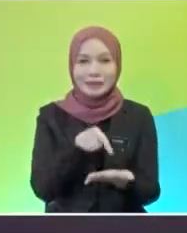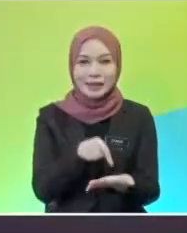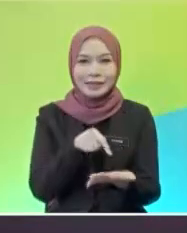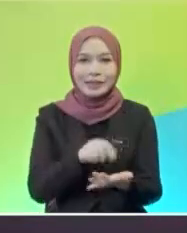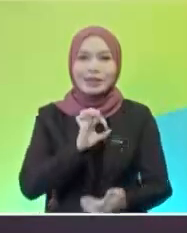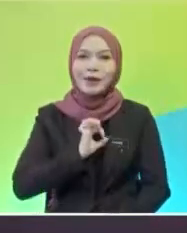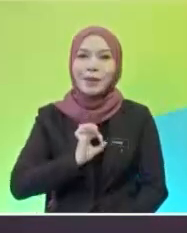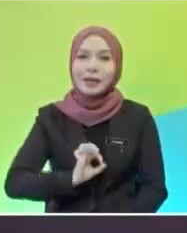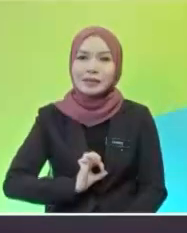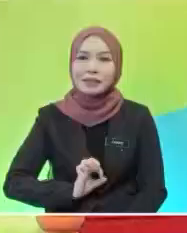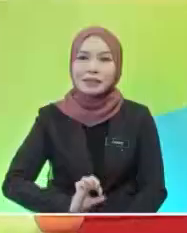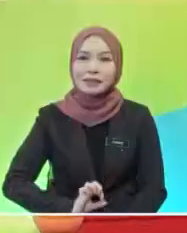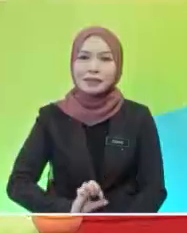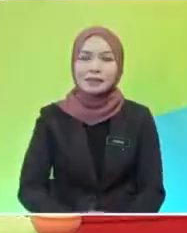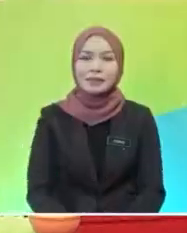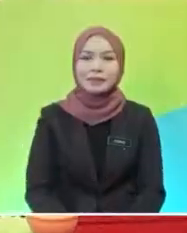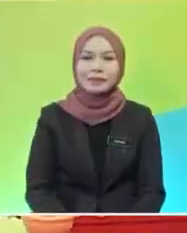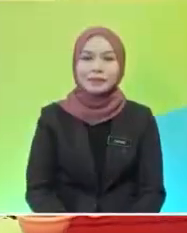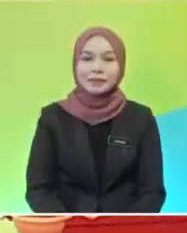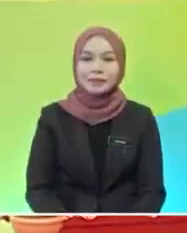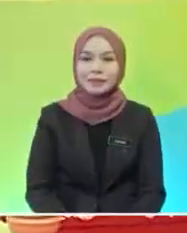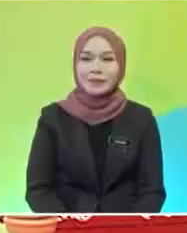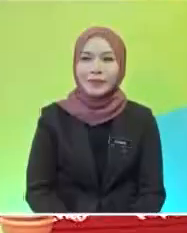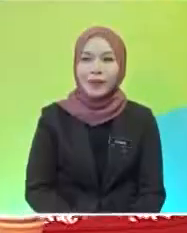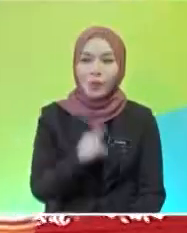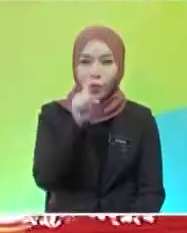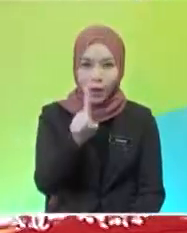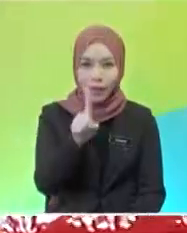no corner. It has only one side, which is